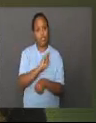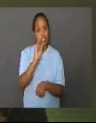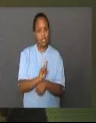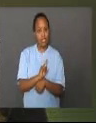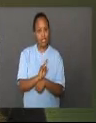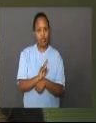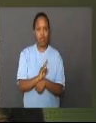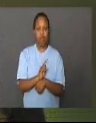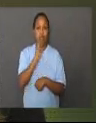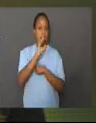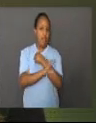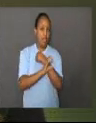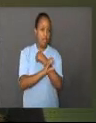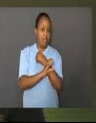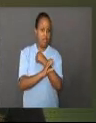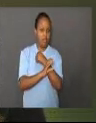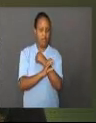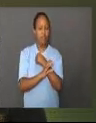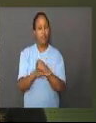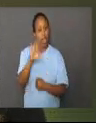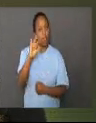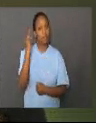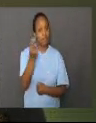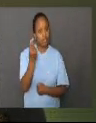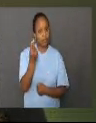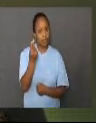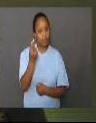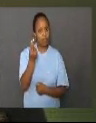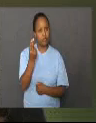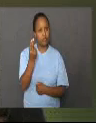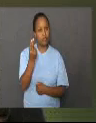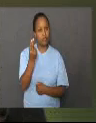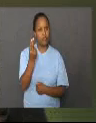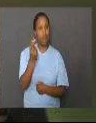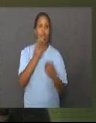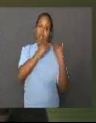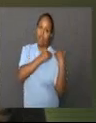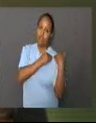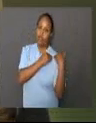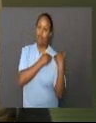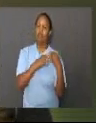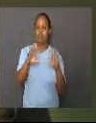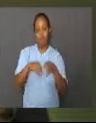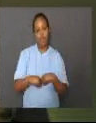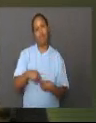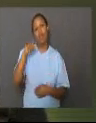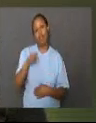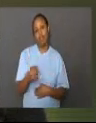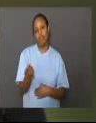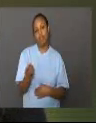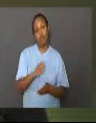the benefits of citizenship must accept the burdens that